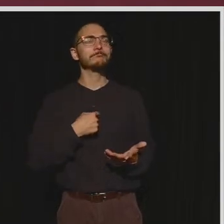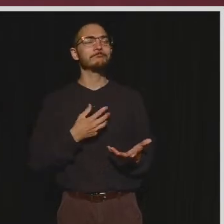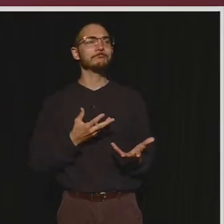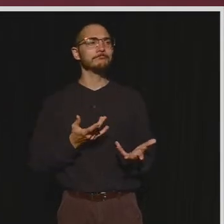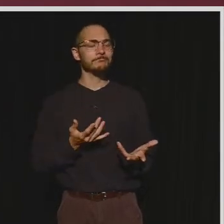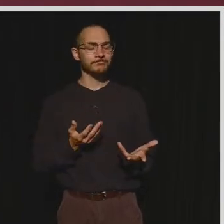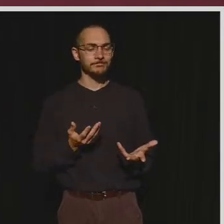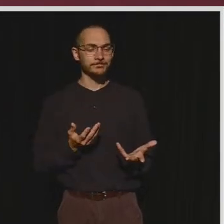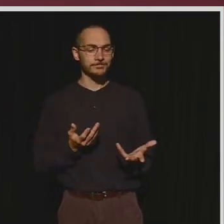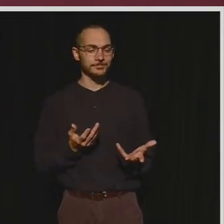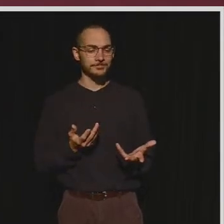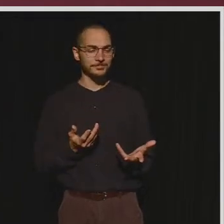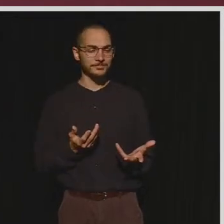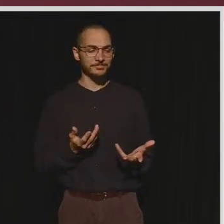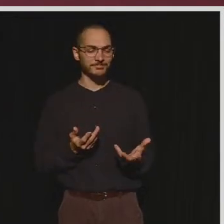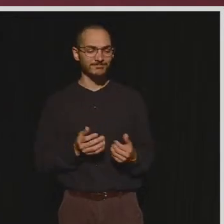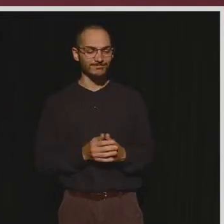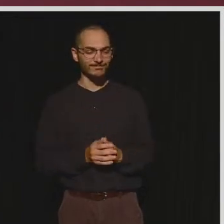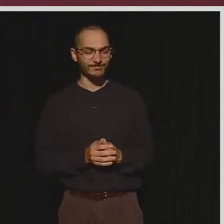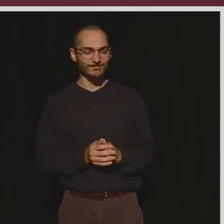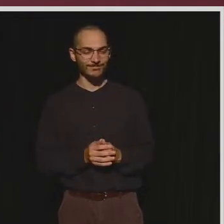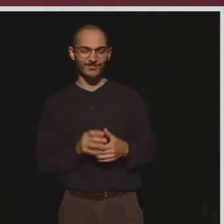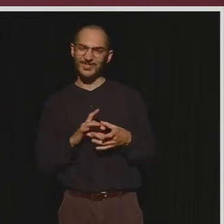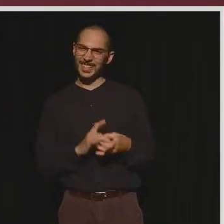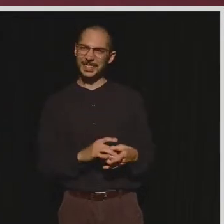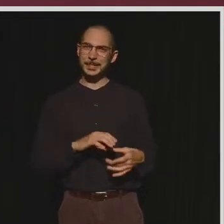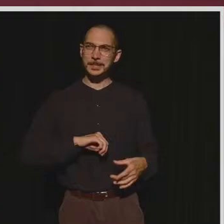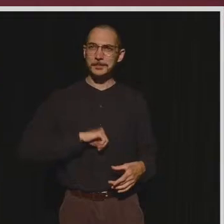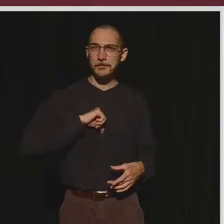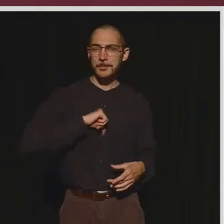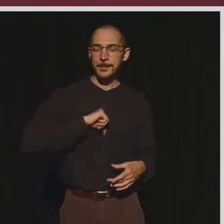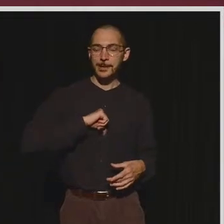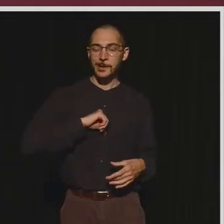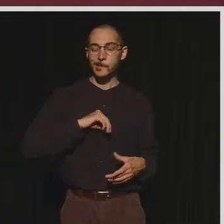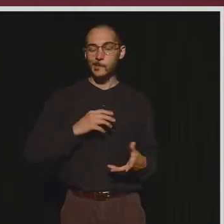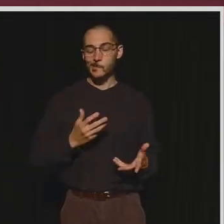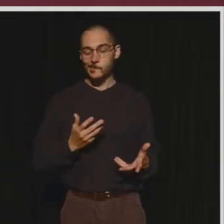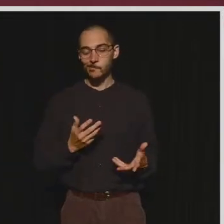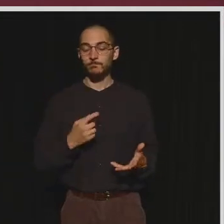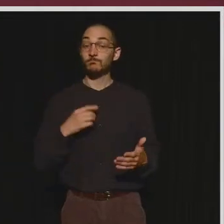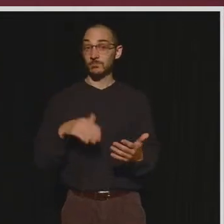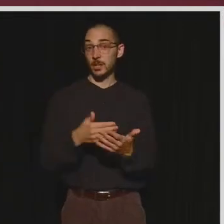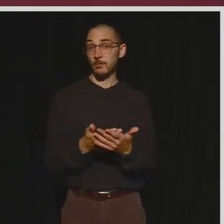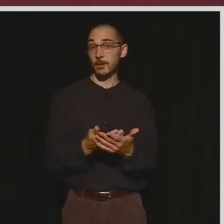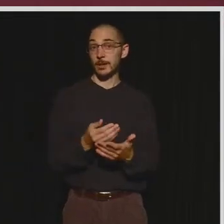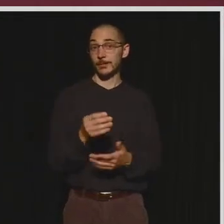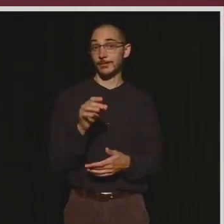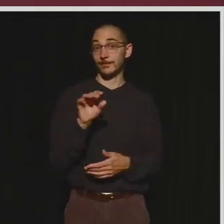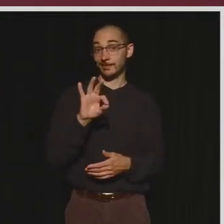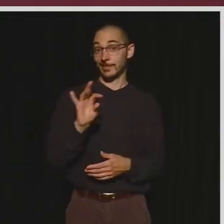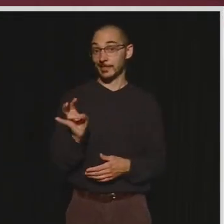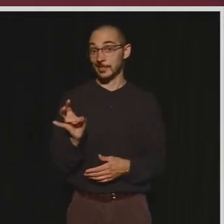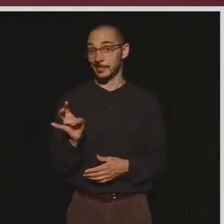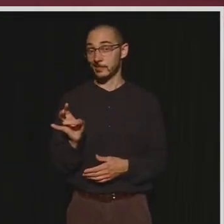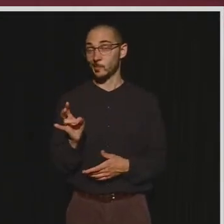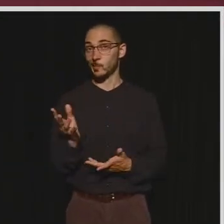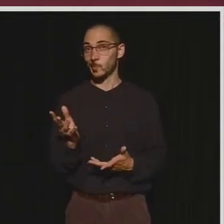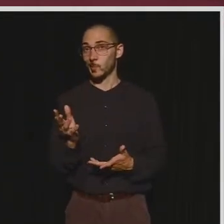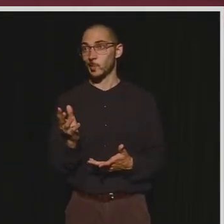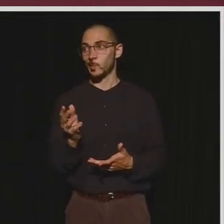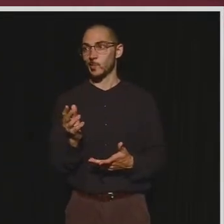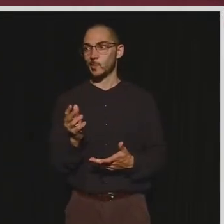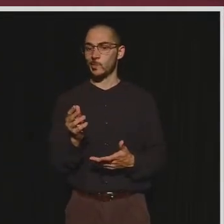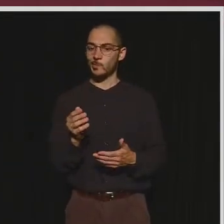'97. Shortly after, I found myself working for the BC Human Rights Commission with, you